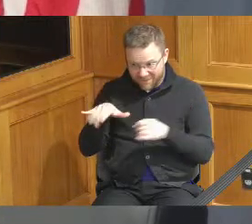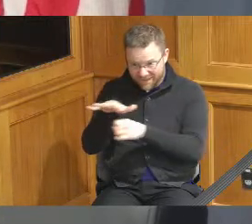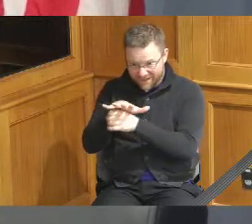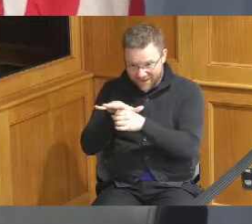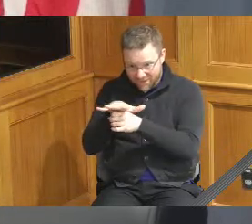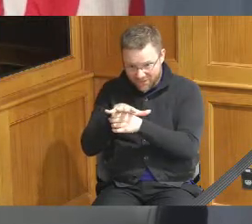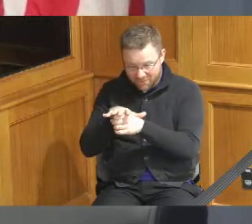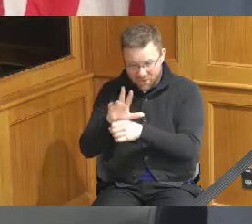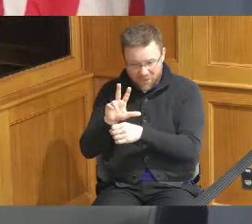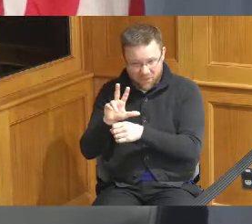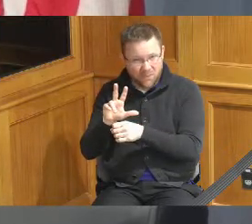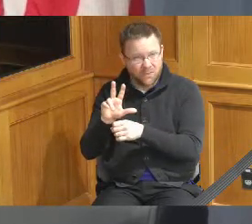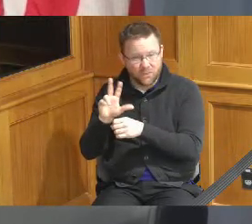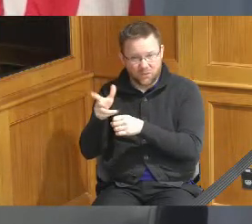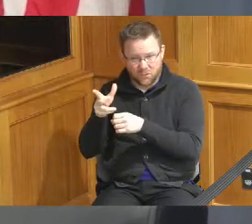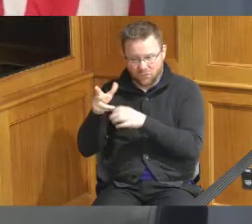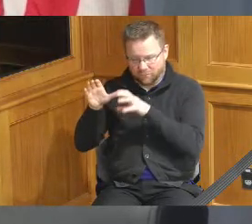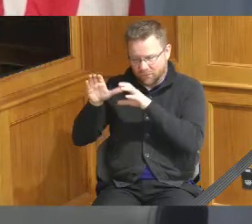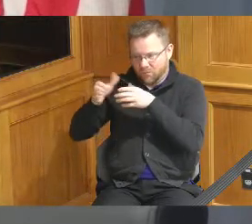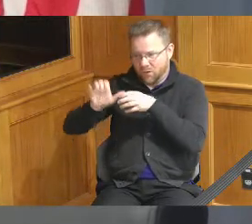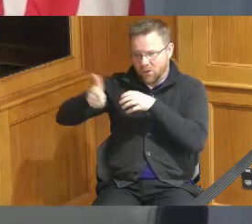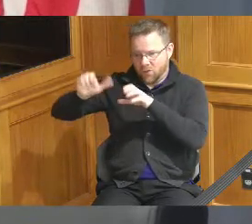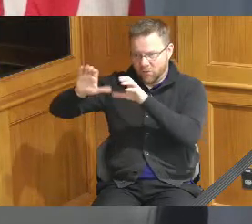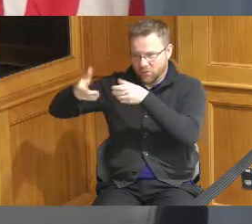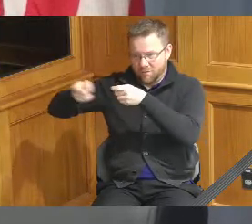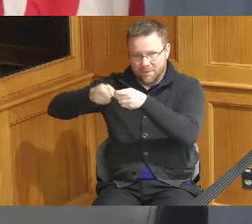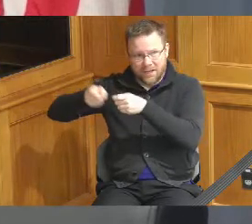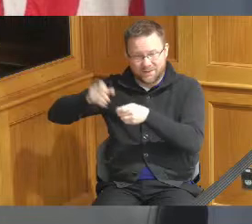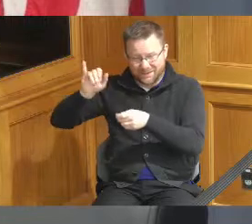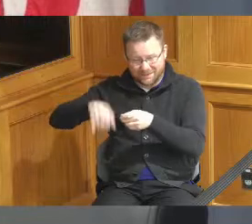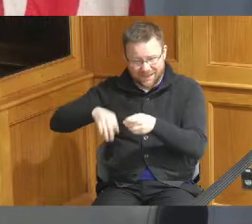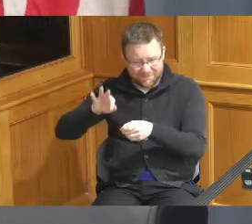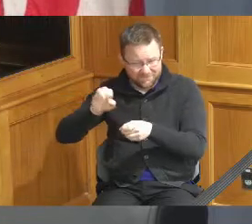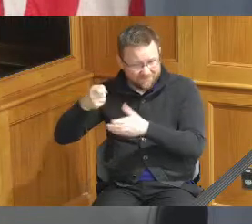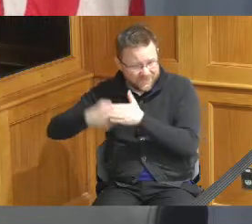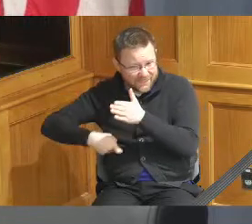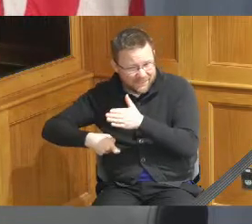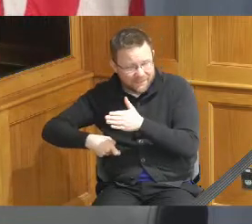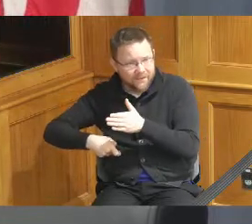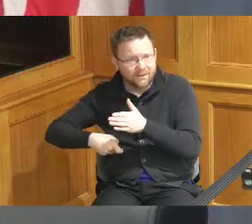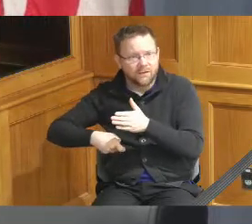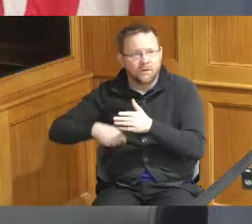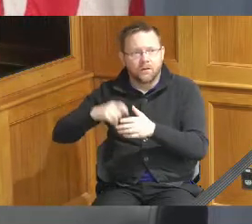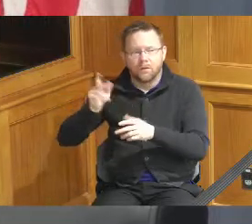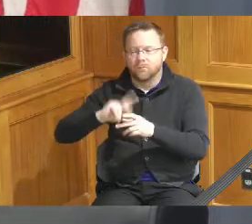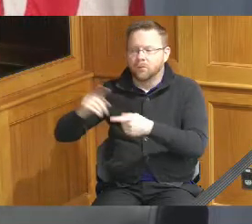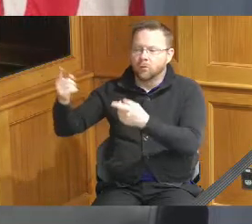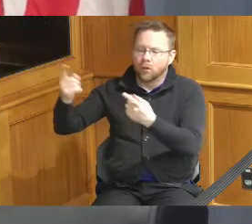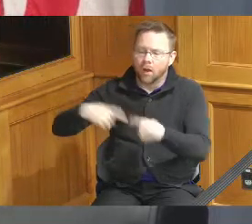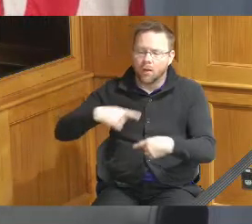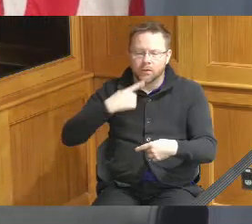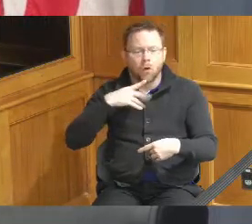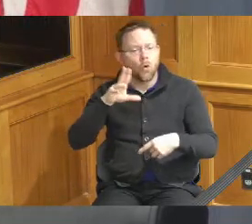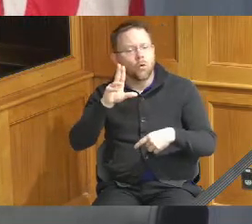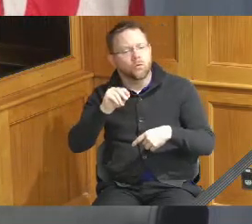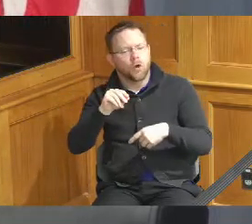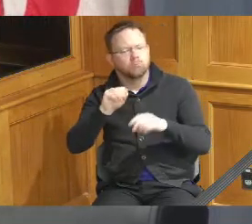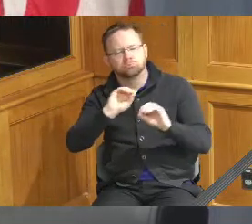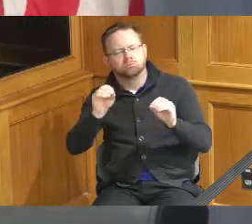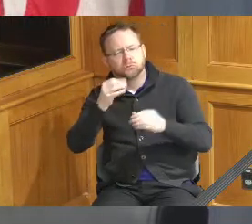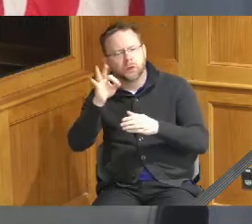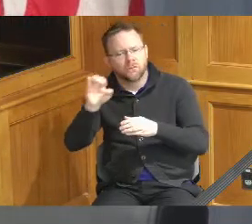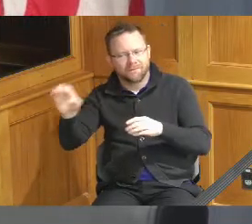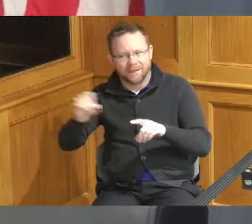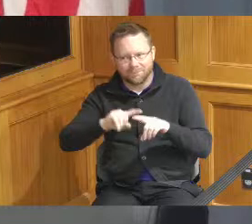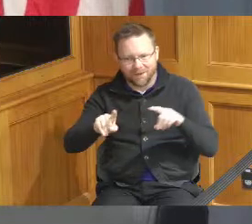have a third-party management. Is that a fee? Because every time people come, they say they don't have a fee, and then I start seeing